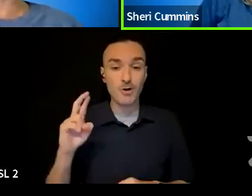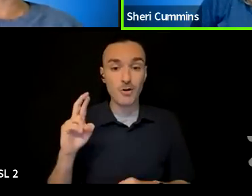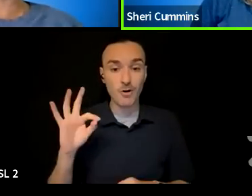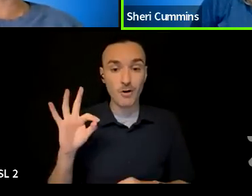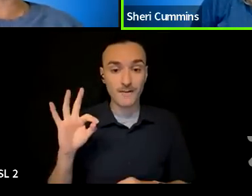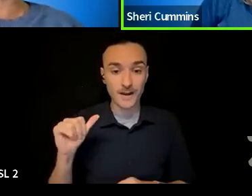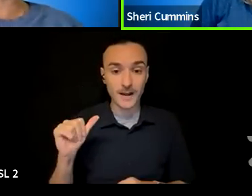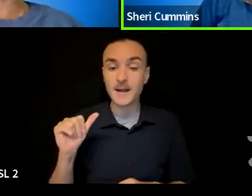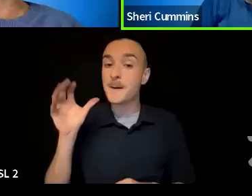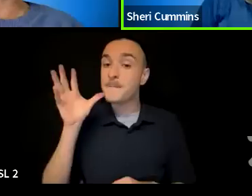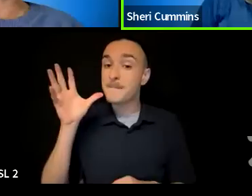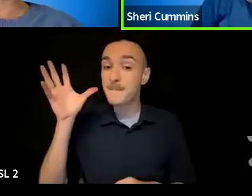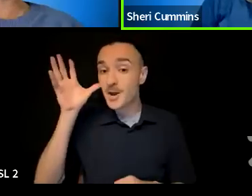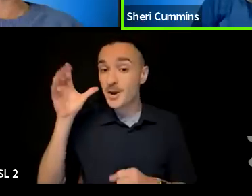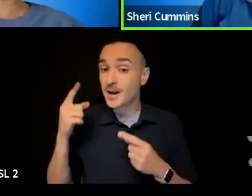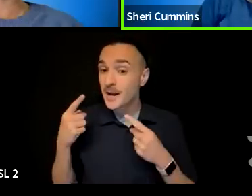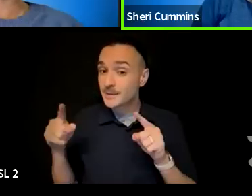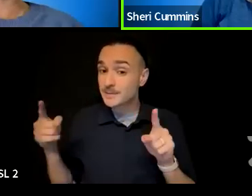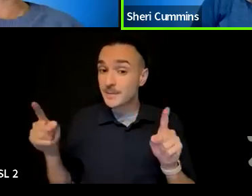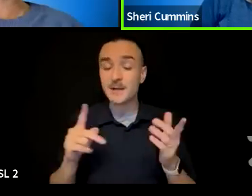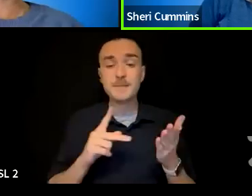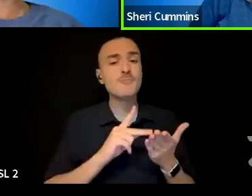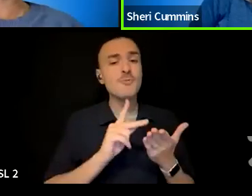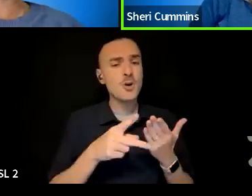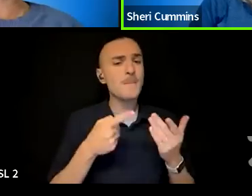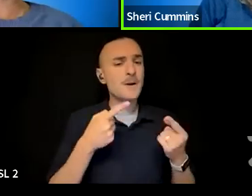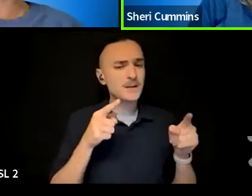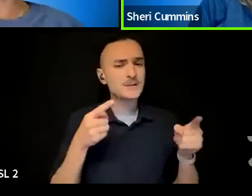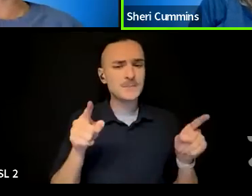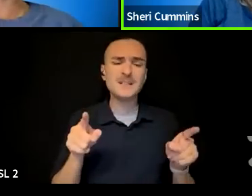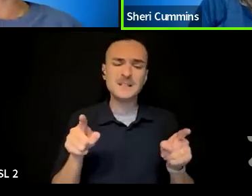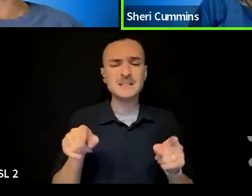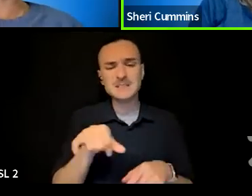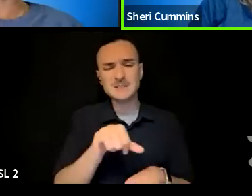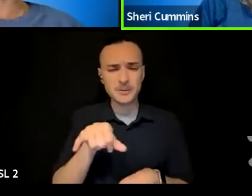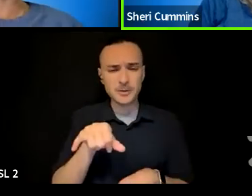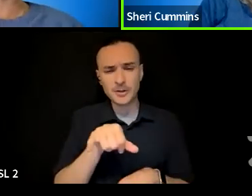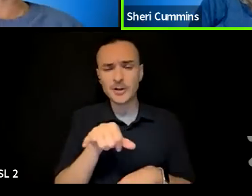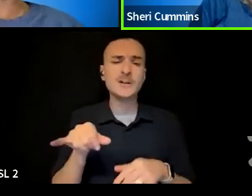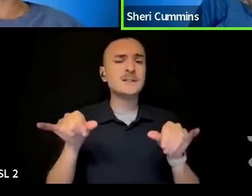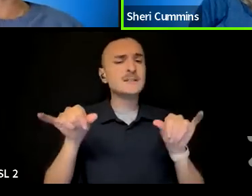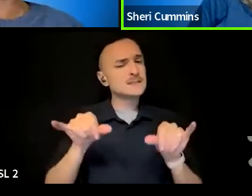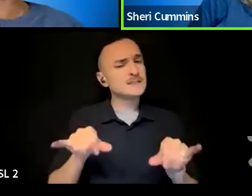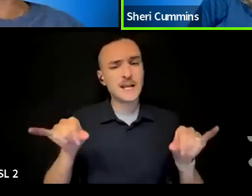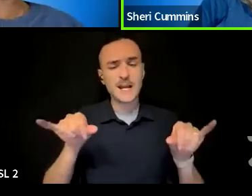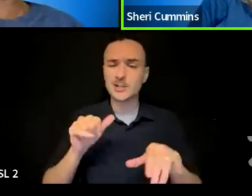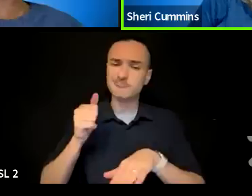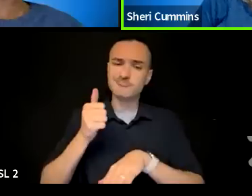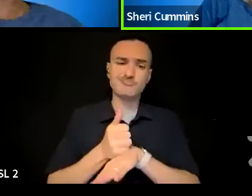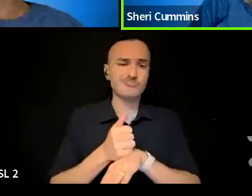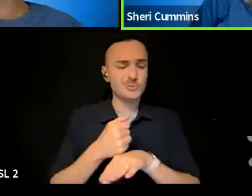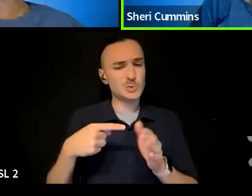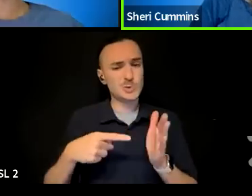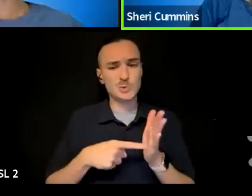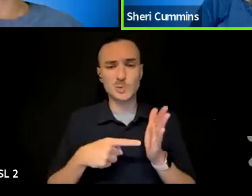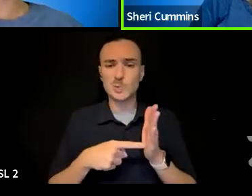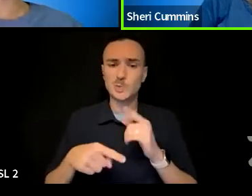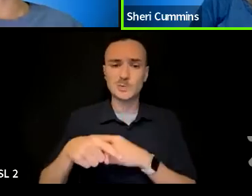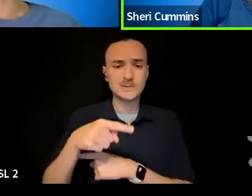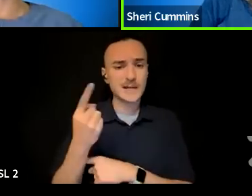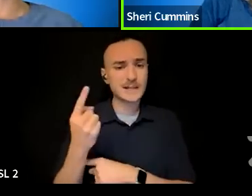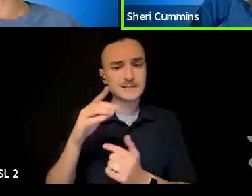announcements and program announcements are similar in that they use a standard due date schedule that defines, 3 submission,